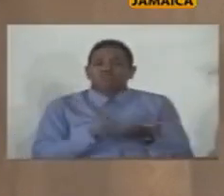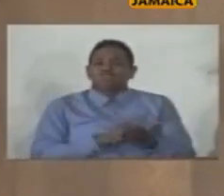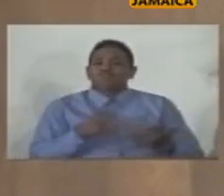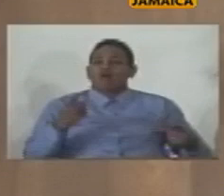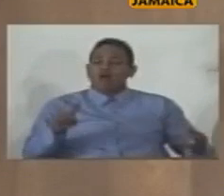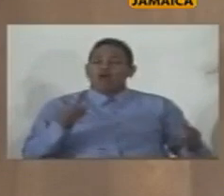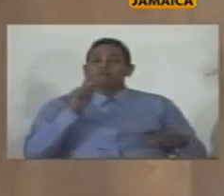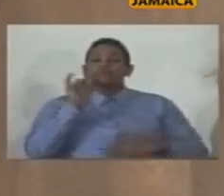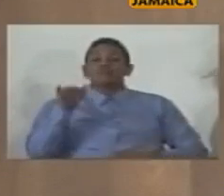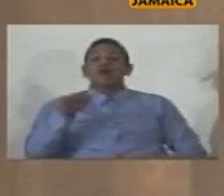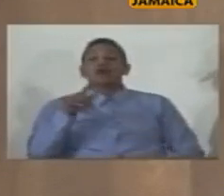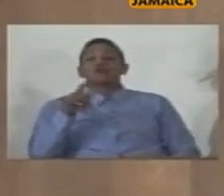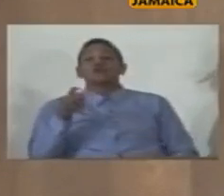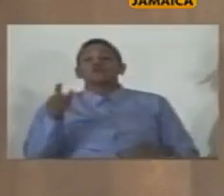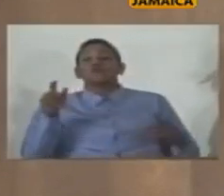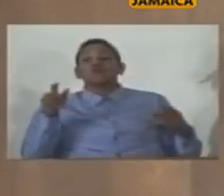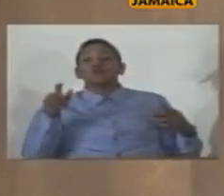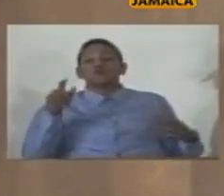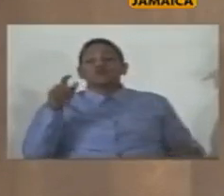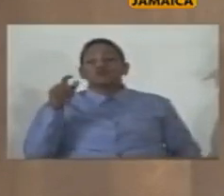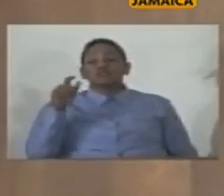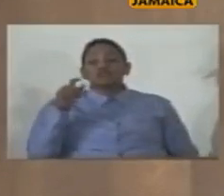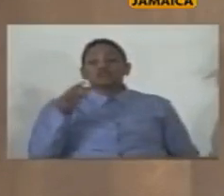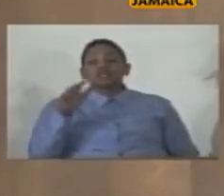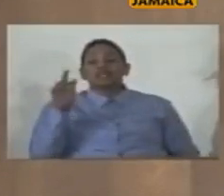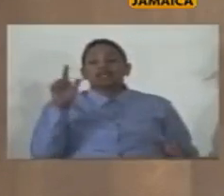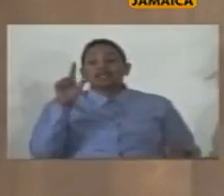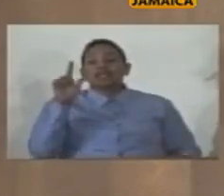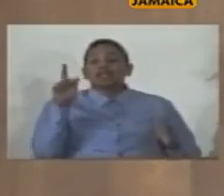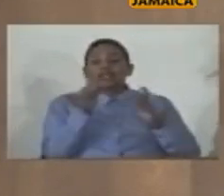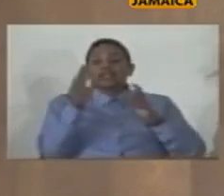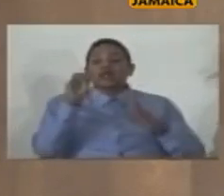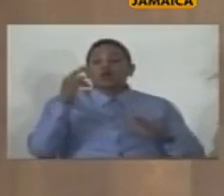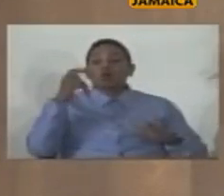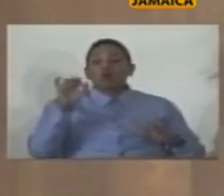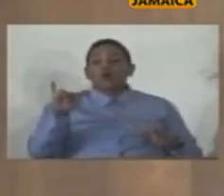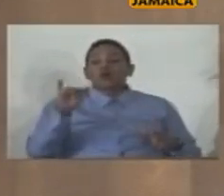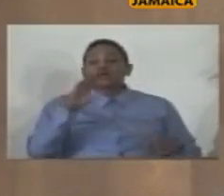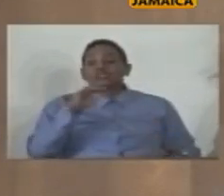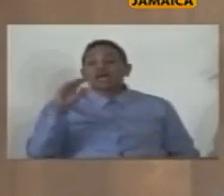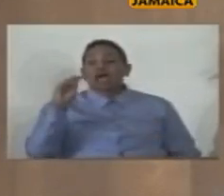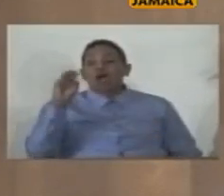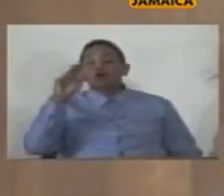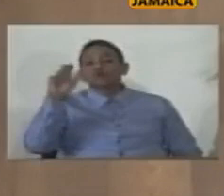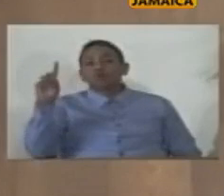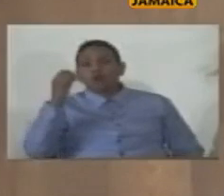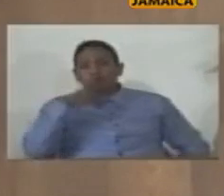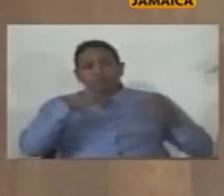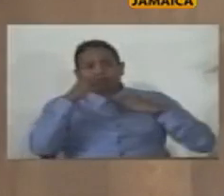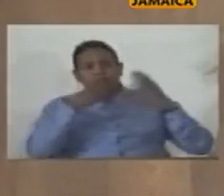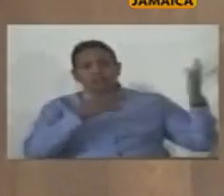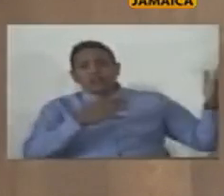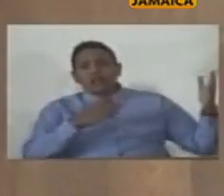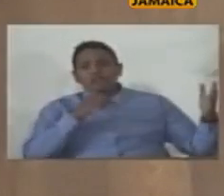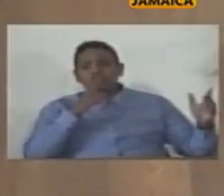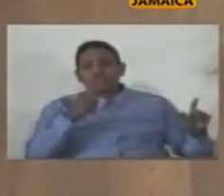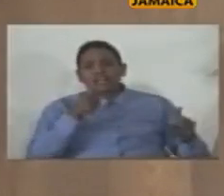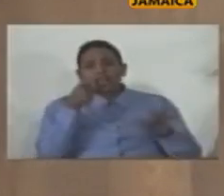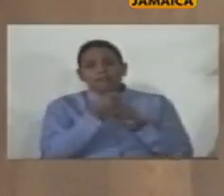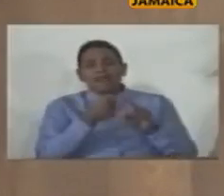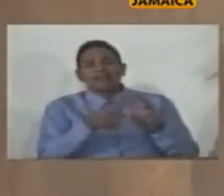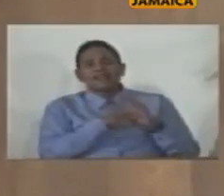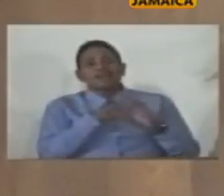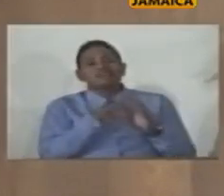that the world-famous eatery, Little Oche, Bunch of Grapes, and Oswald, to name a few, have been impacted